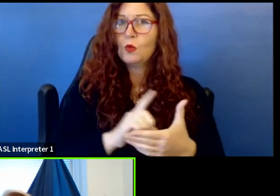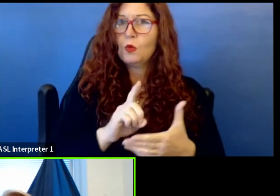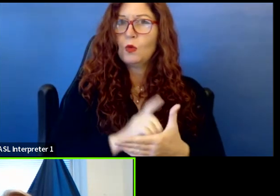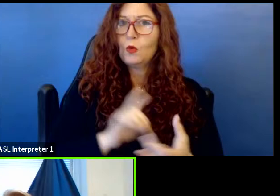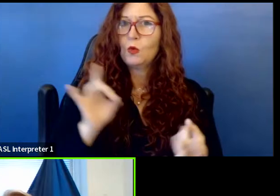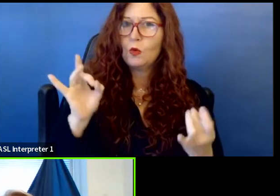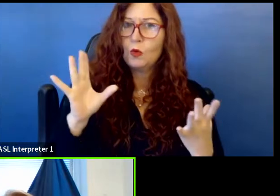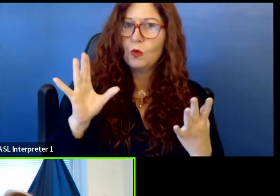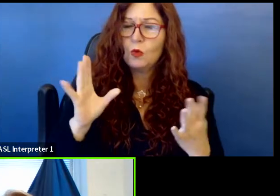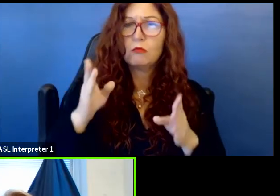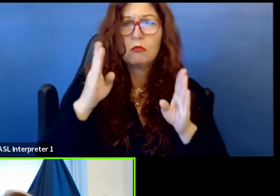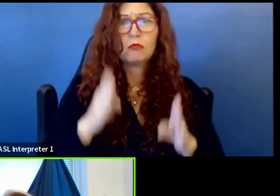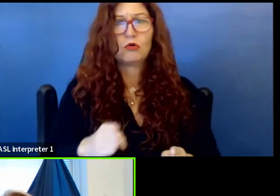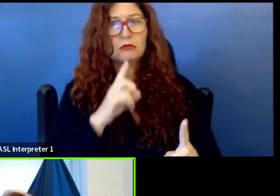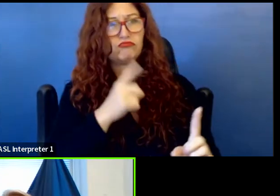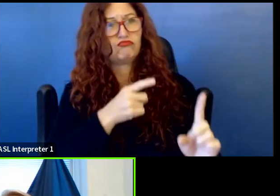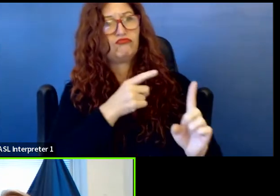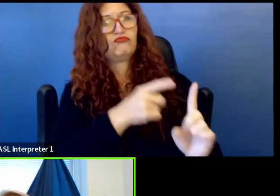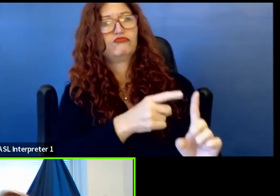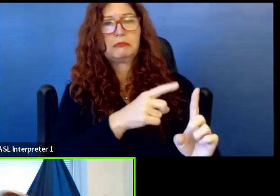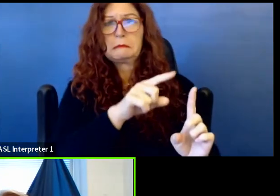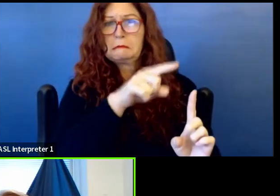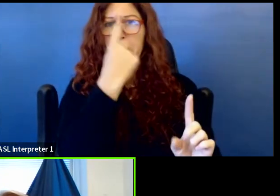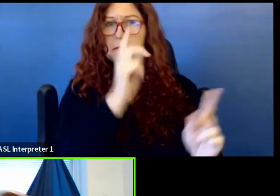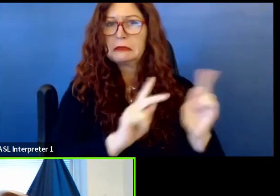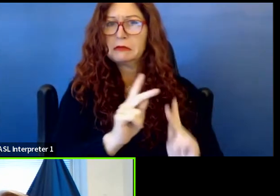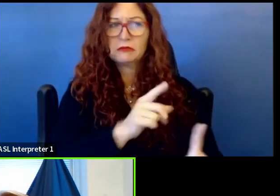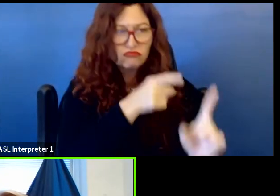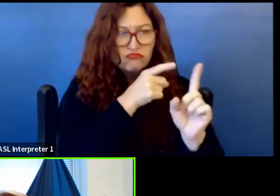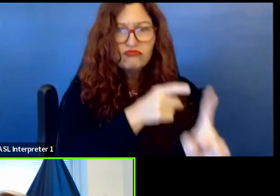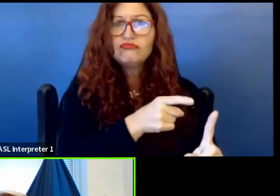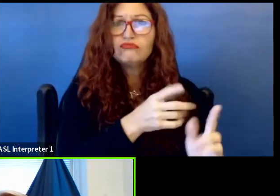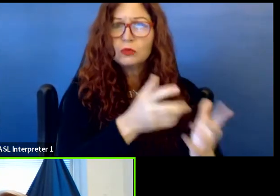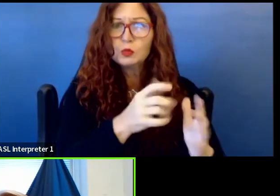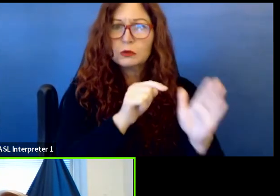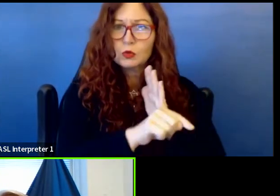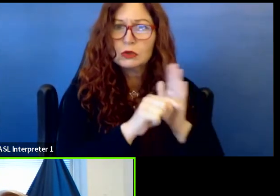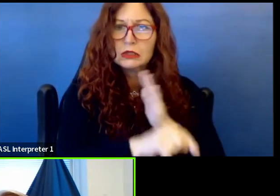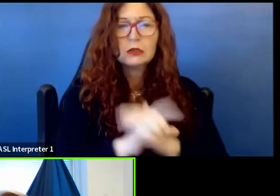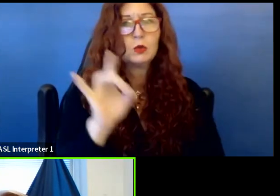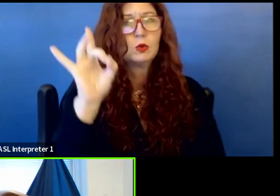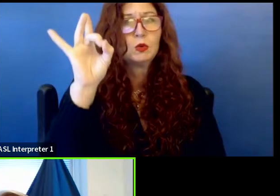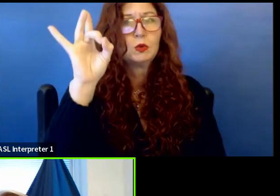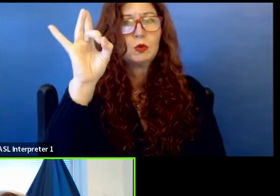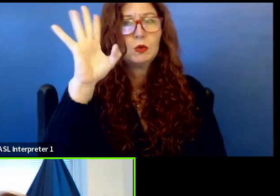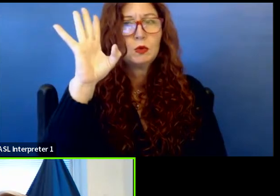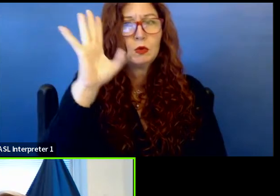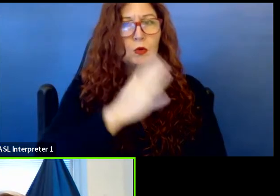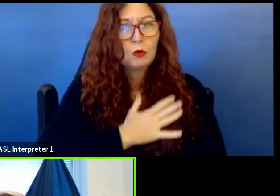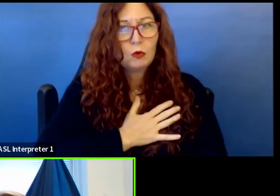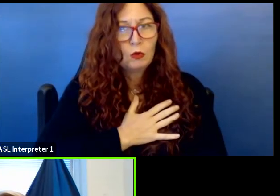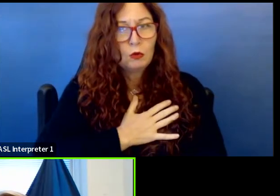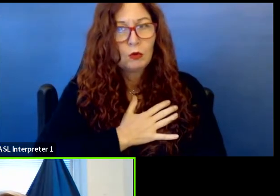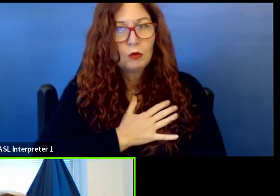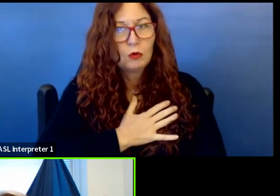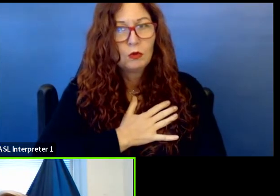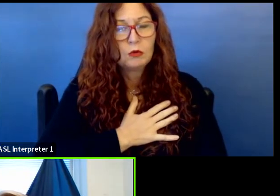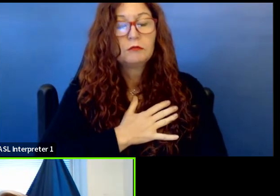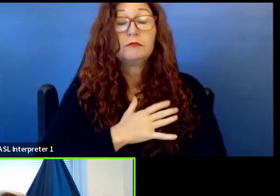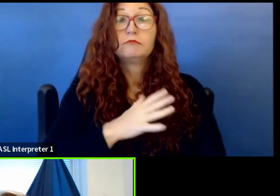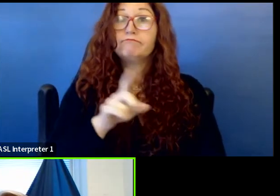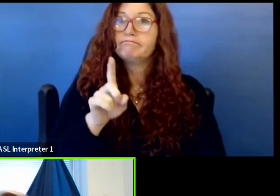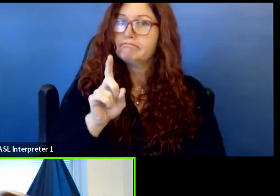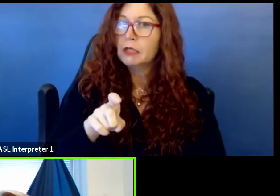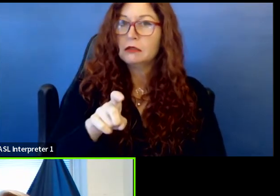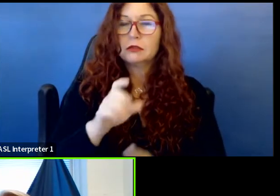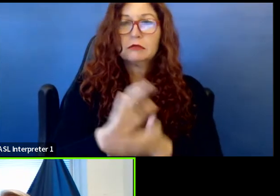as eloquently put by senator tim scott over the weekend that the threads of racism left in the fabric of our country need to be cut